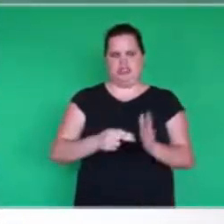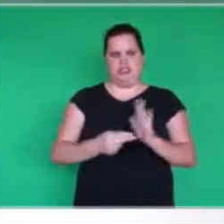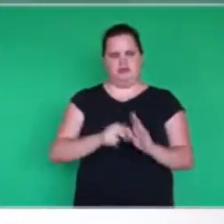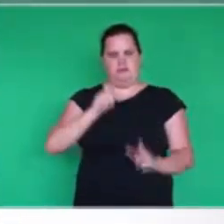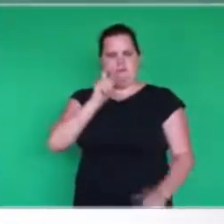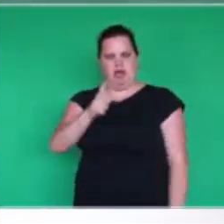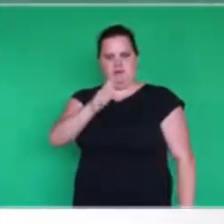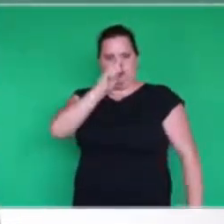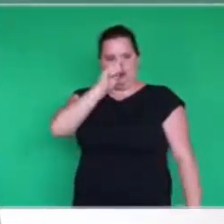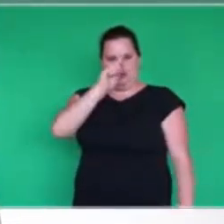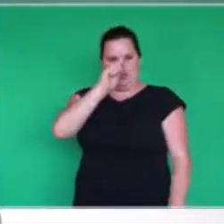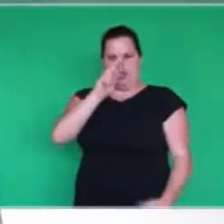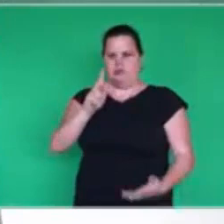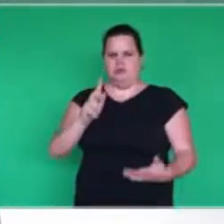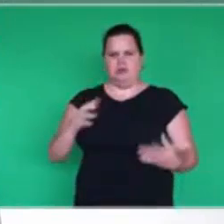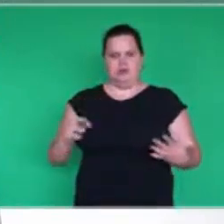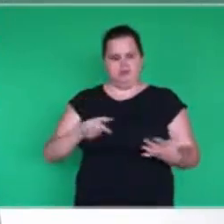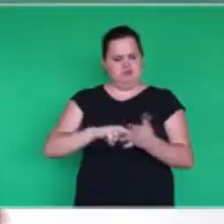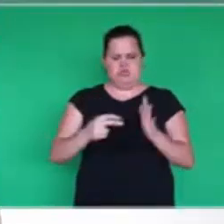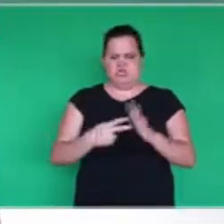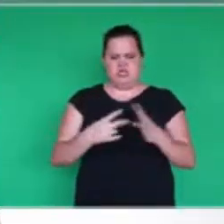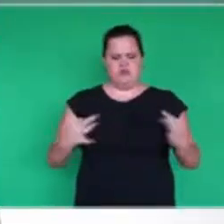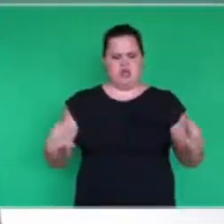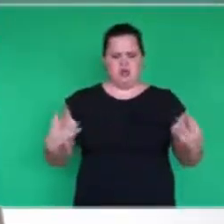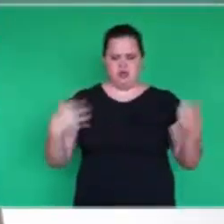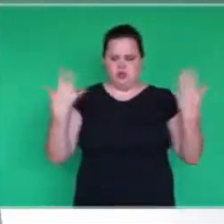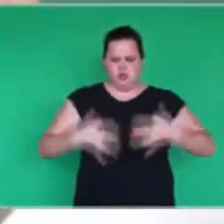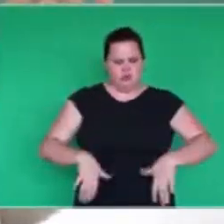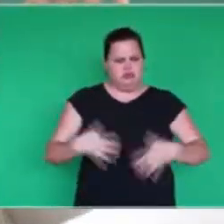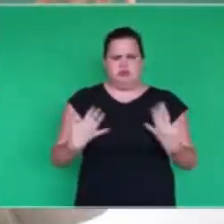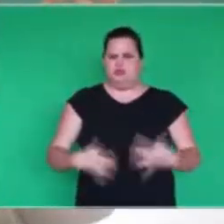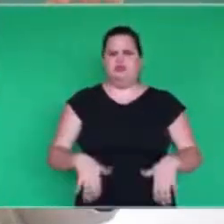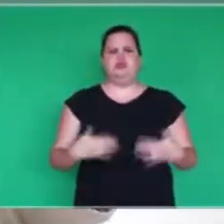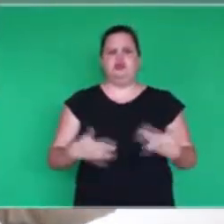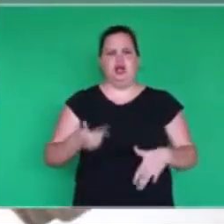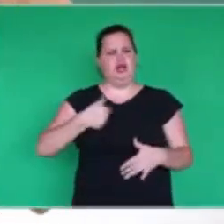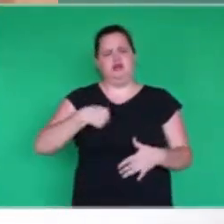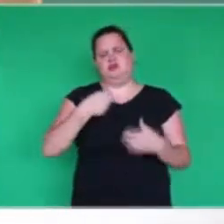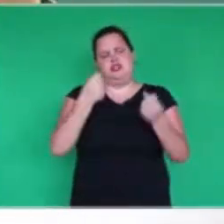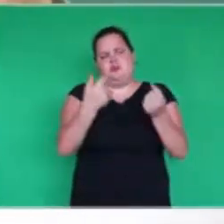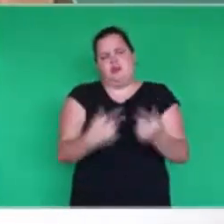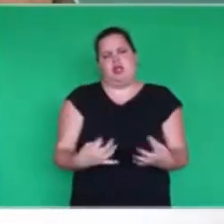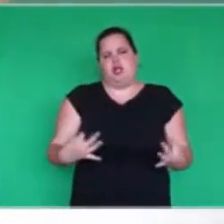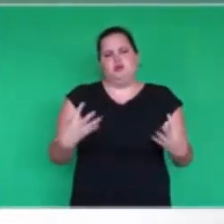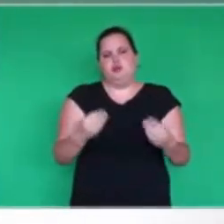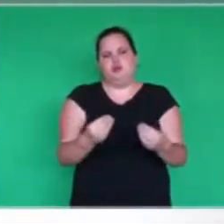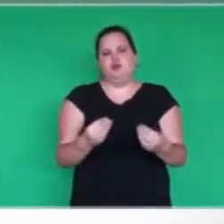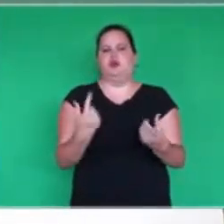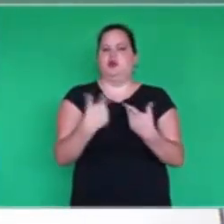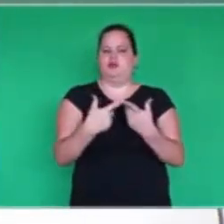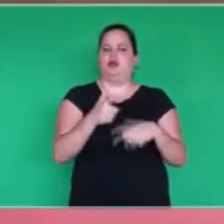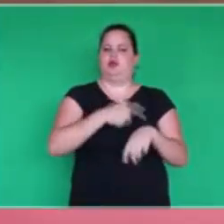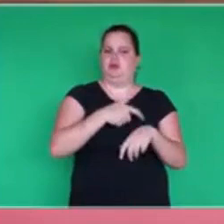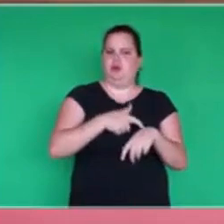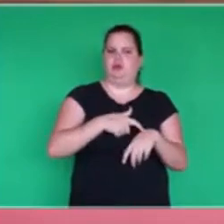also keep thee from the hour of trial, which shall come upon all the world.